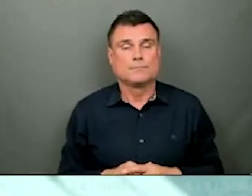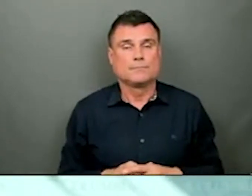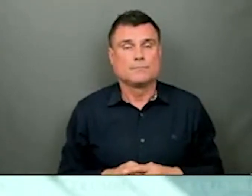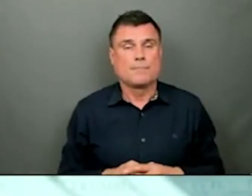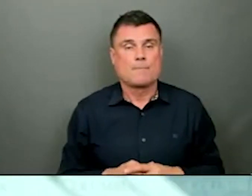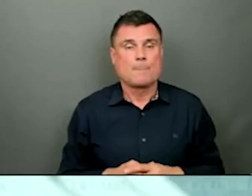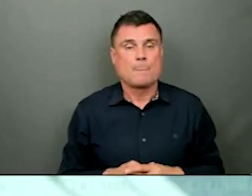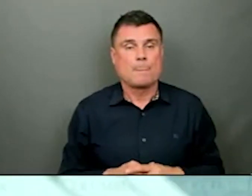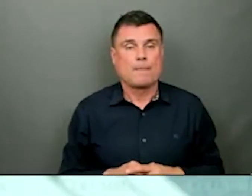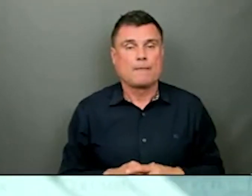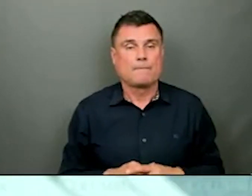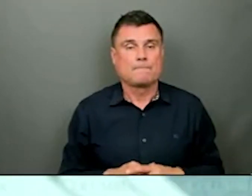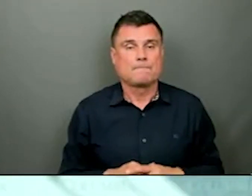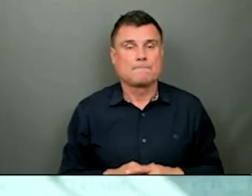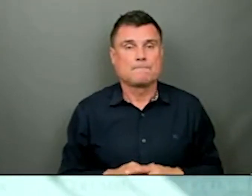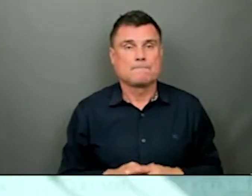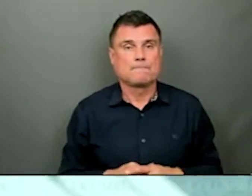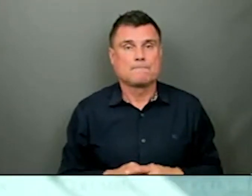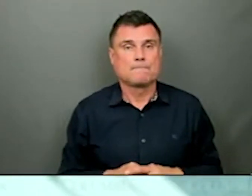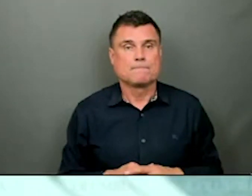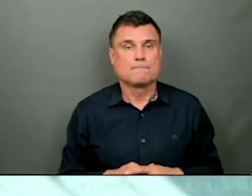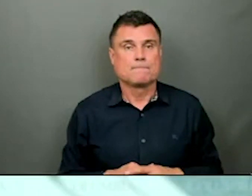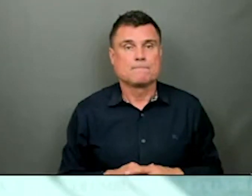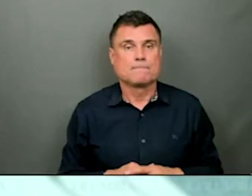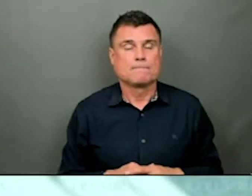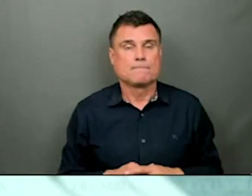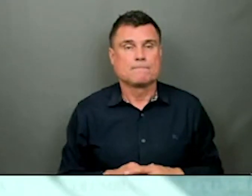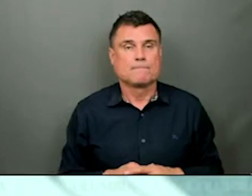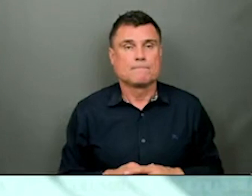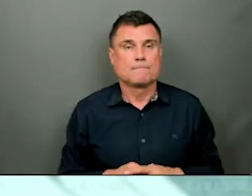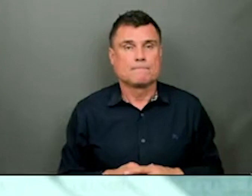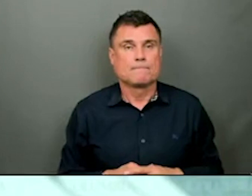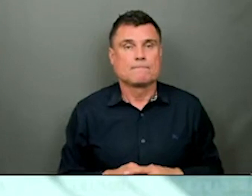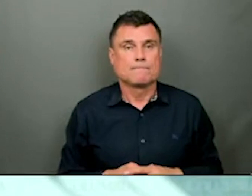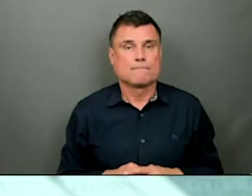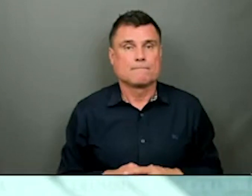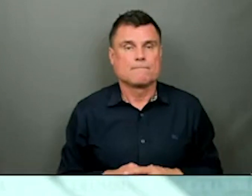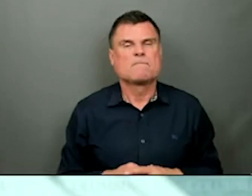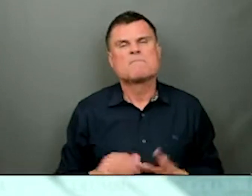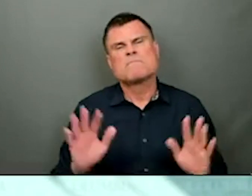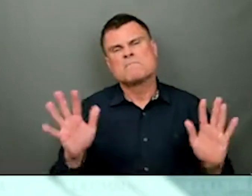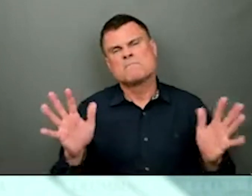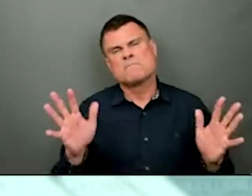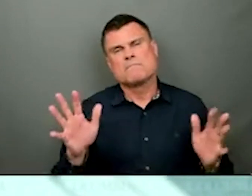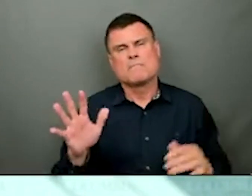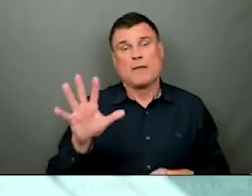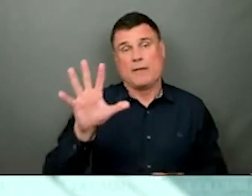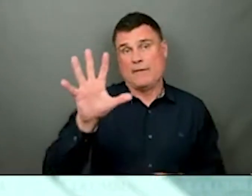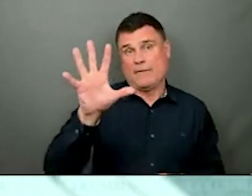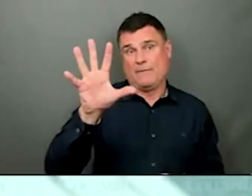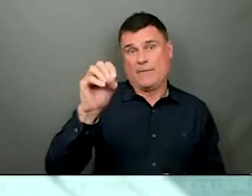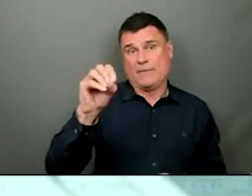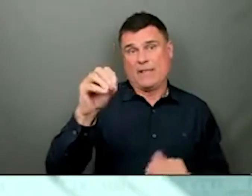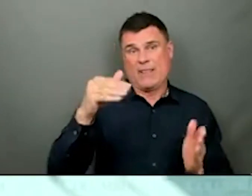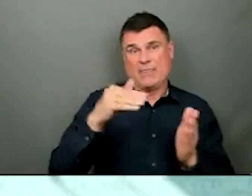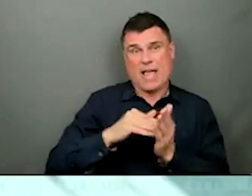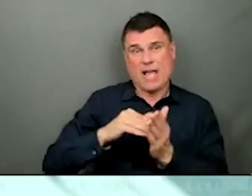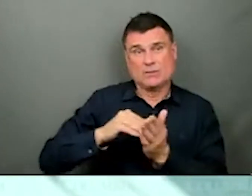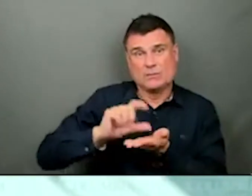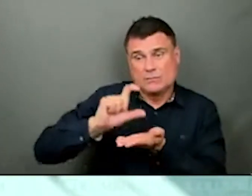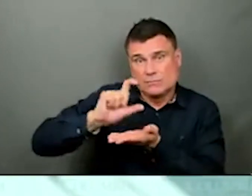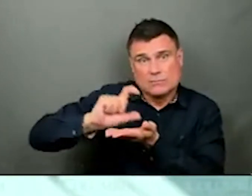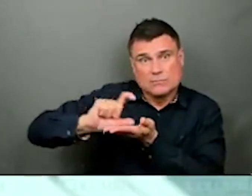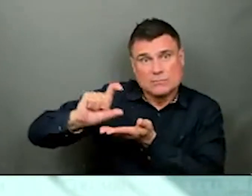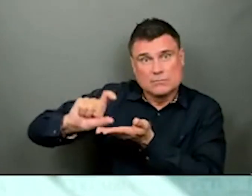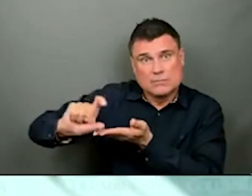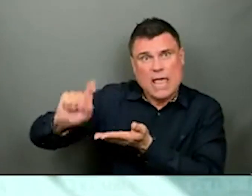be going to exactly to groups of frontline workers you see in certain communities, such as Surrey grocery workers, but